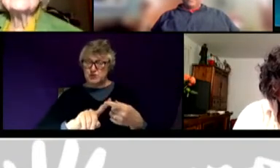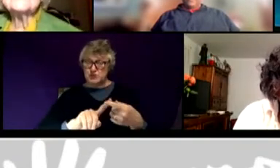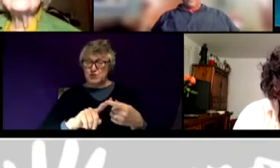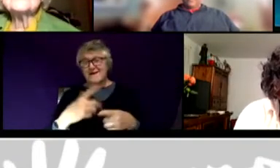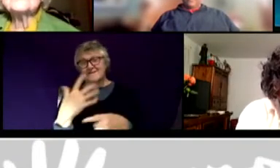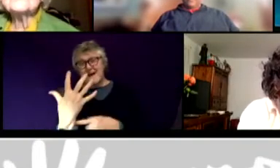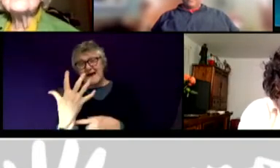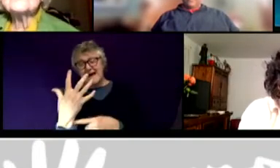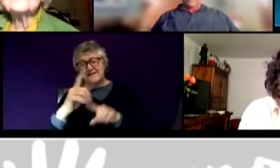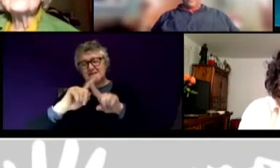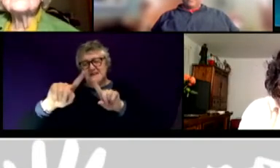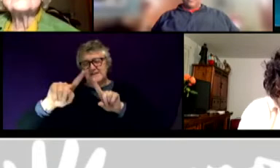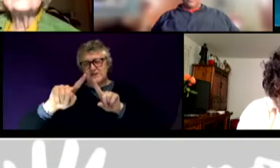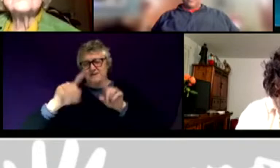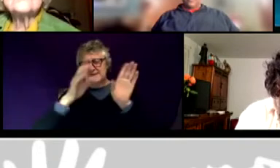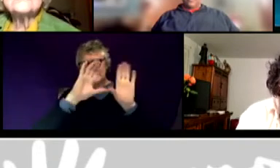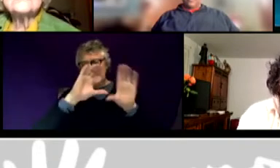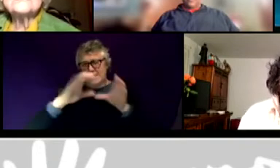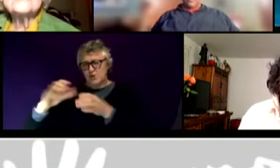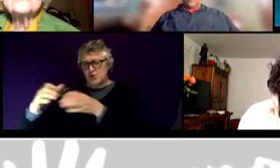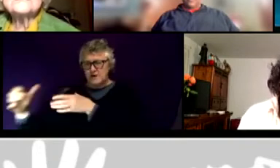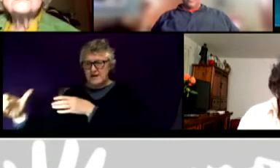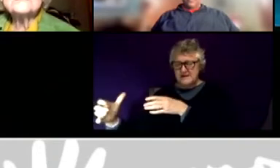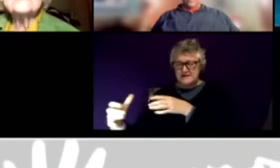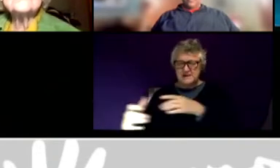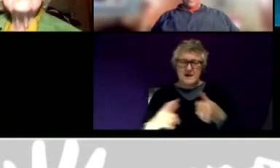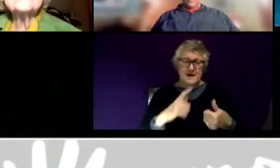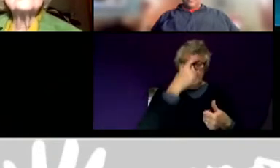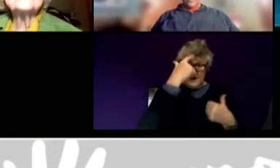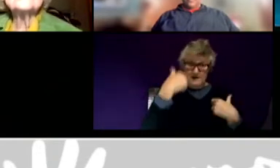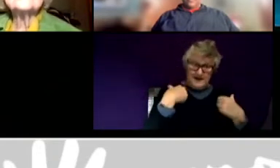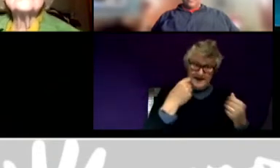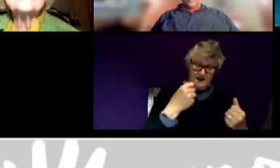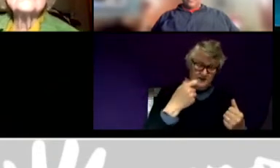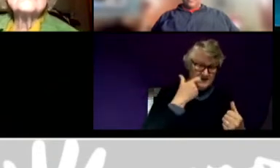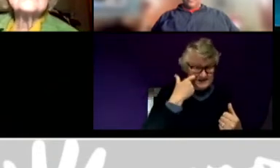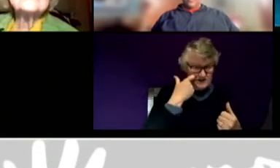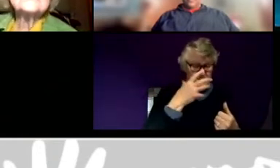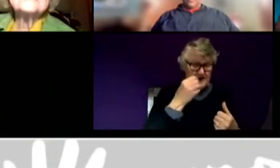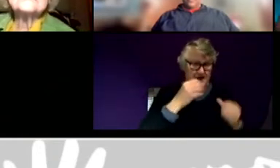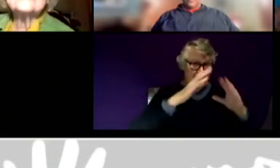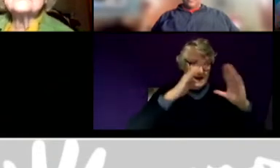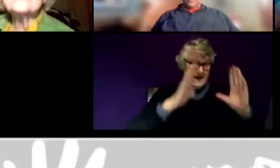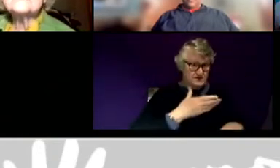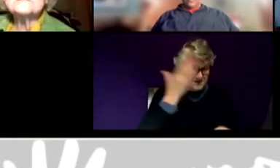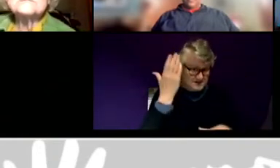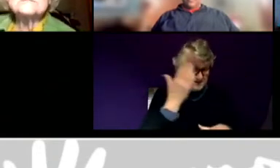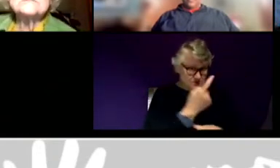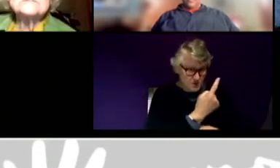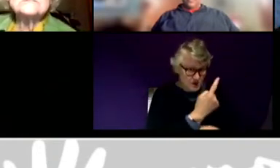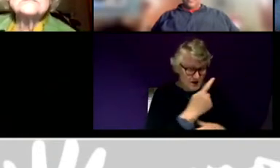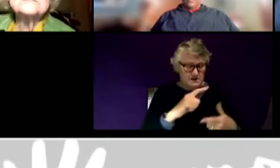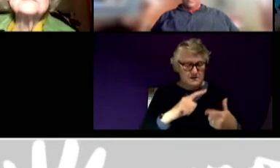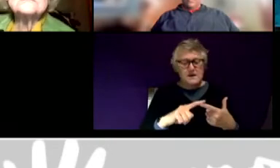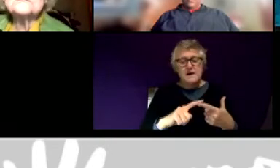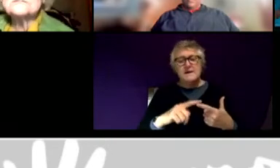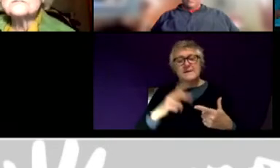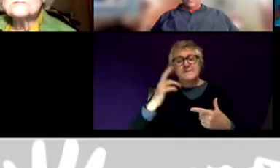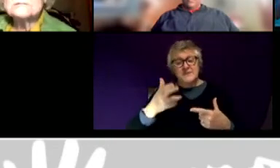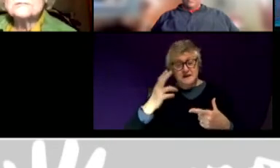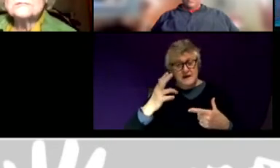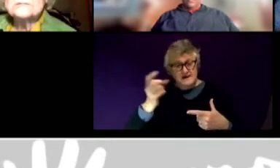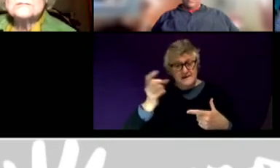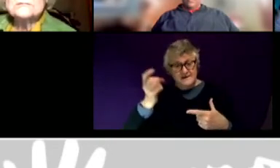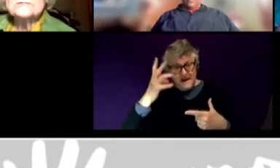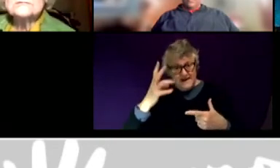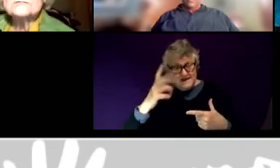broken into various subcategories. Mental health, addiction, and houselessness was one, gun violence, disproportionate policing of Black and Brown Portlanders,